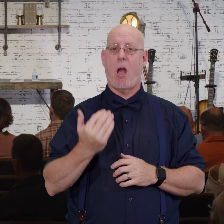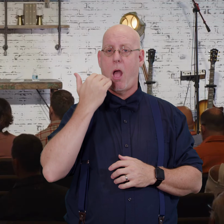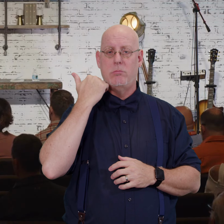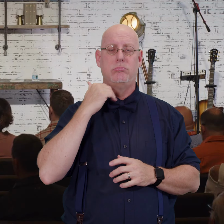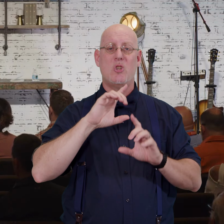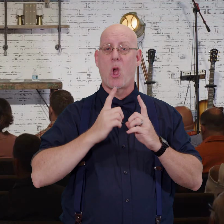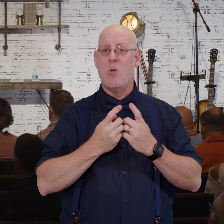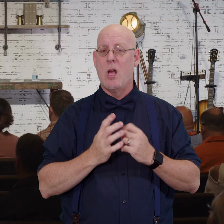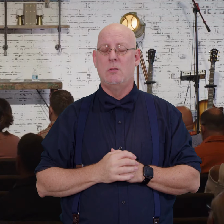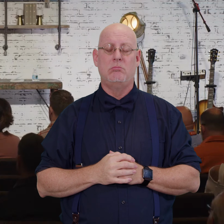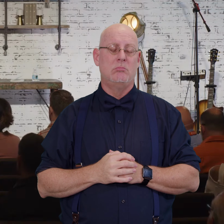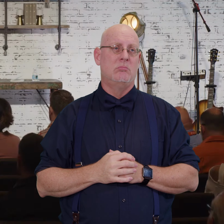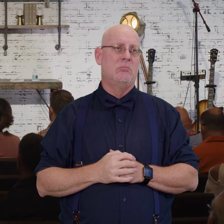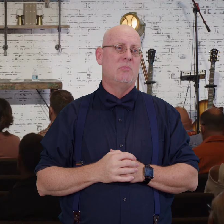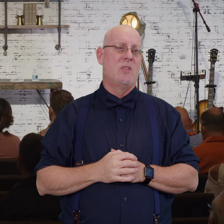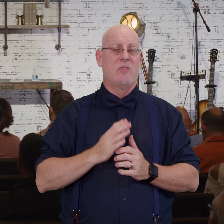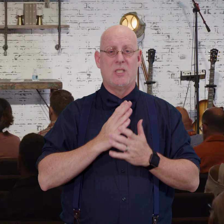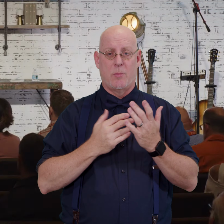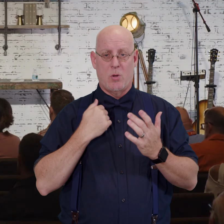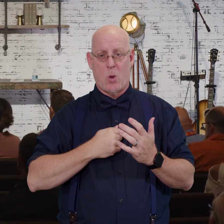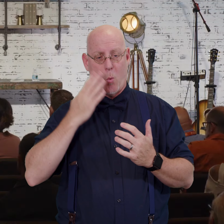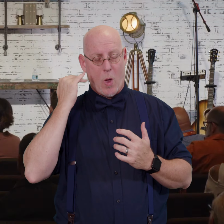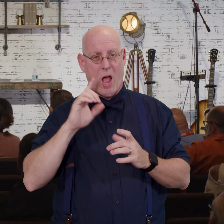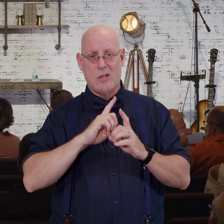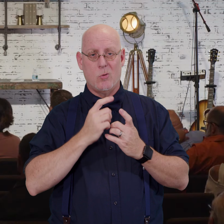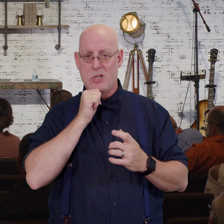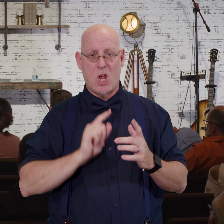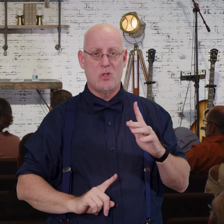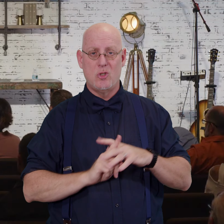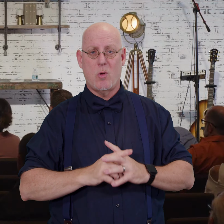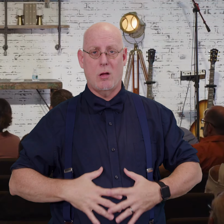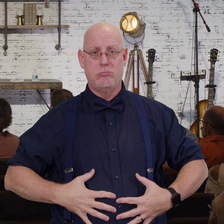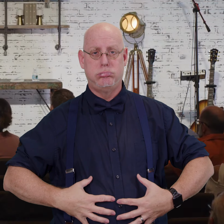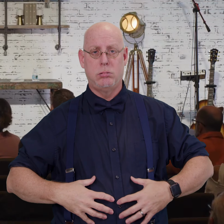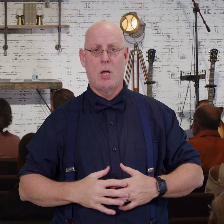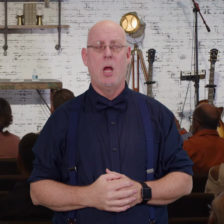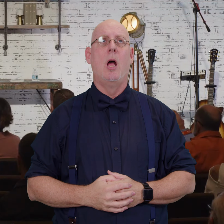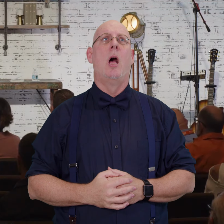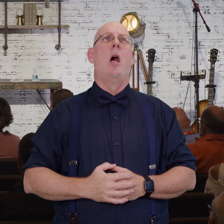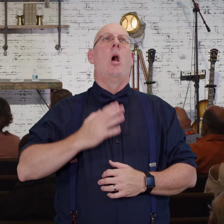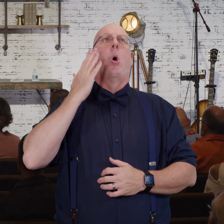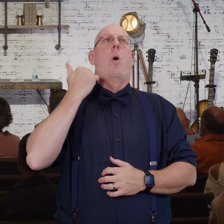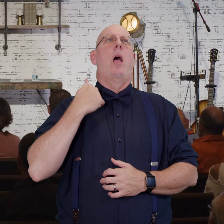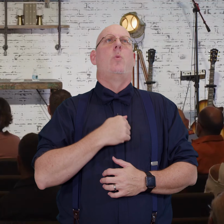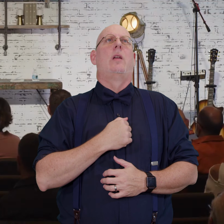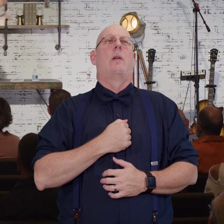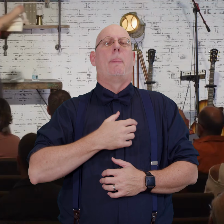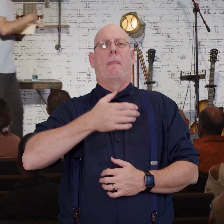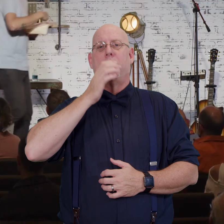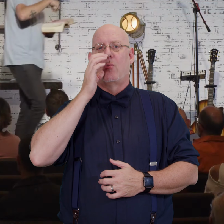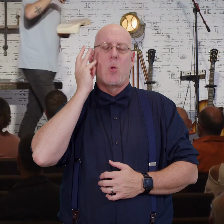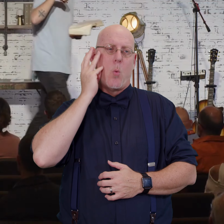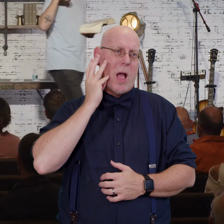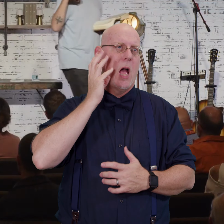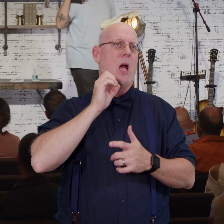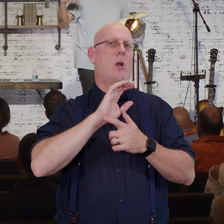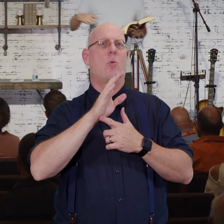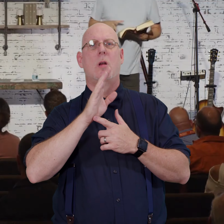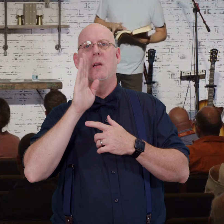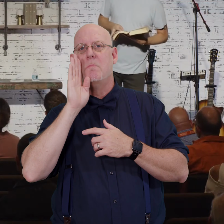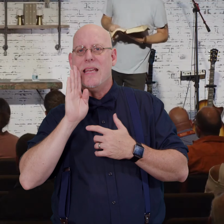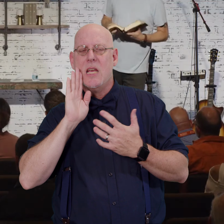this morning, the reason for some of us why that donut doesn't show, okay? The reason why we can drink a glass of wine or